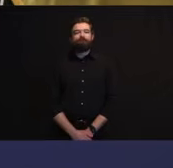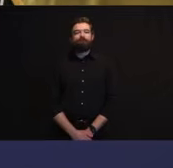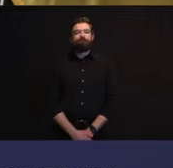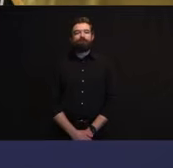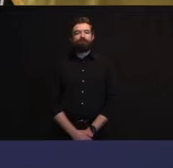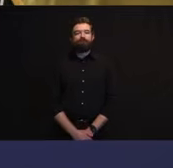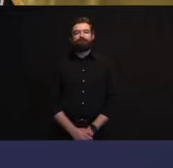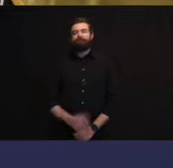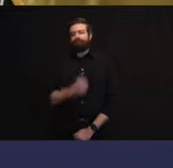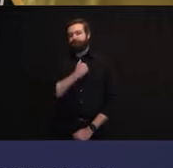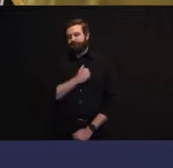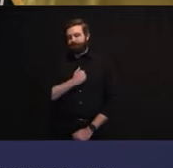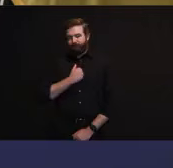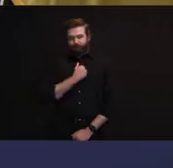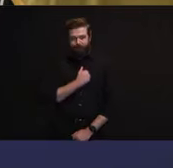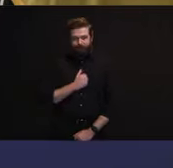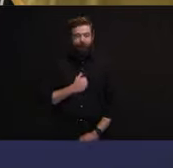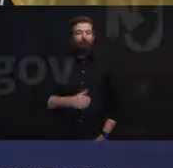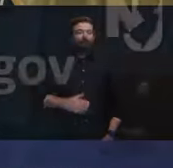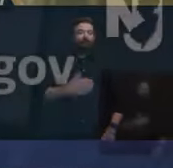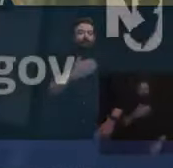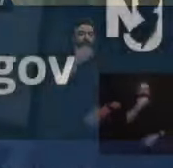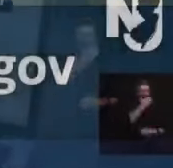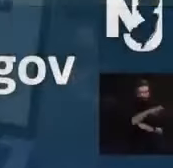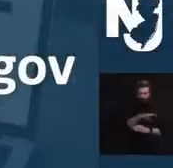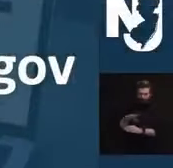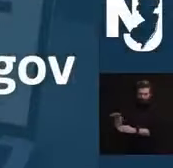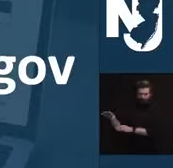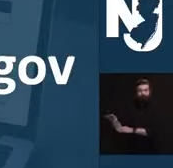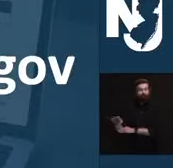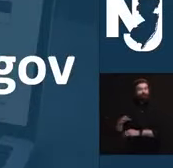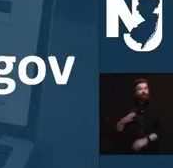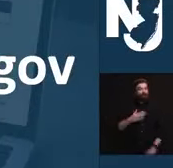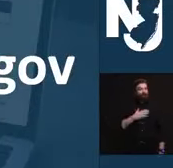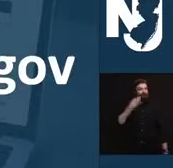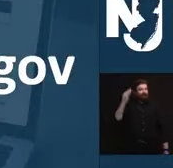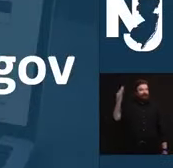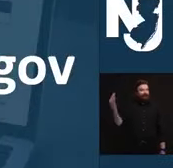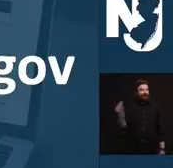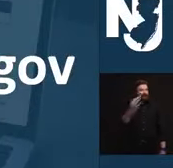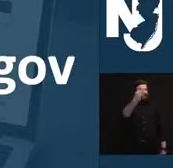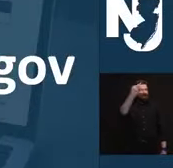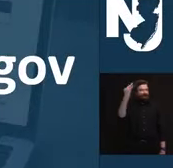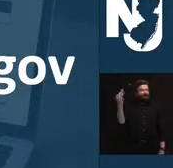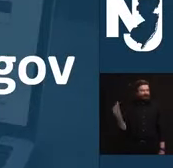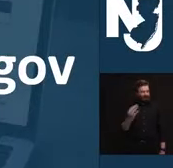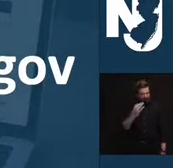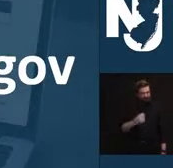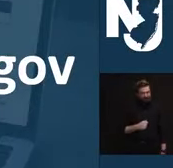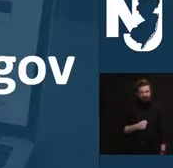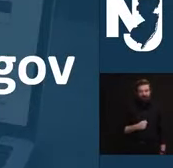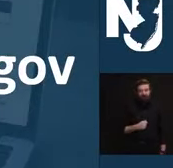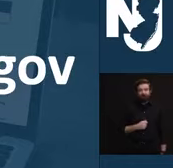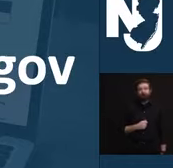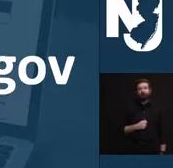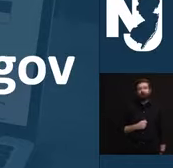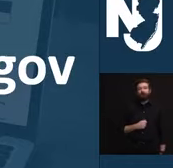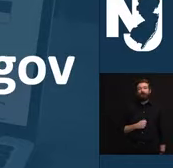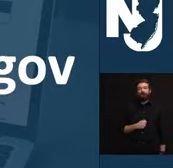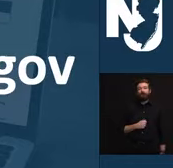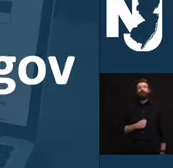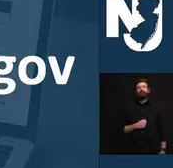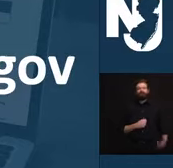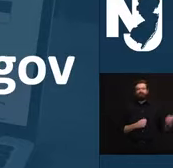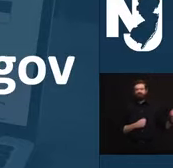Sorry about that. Good afternoon, everyone. Happy Friday. I'm joined by the guy to my left who needs no introduction, the Superintendent of the State Police,